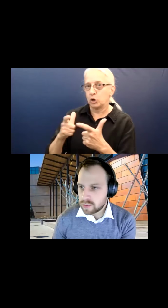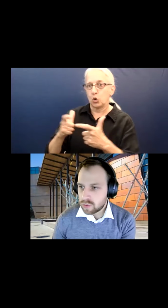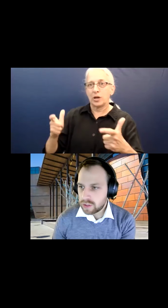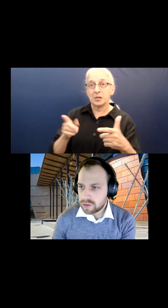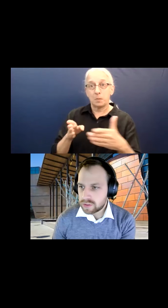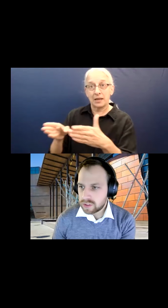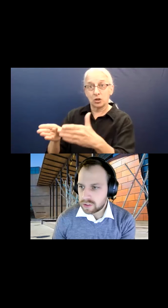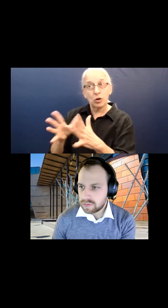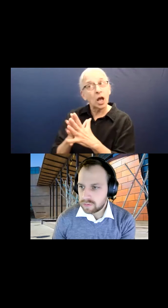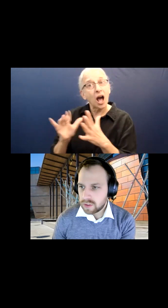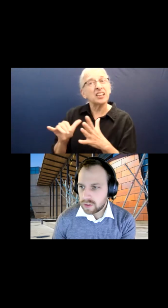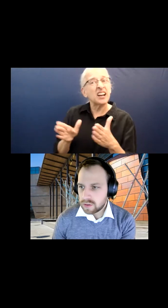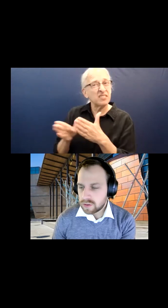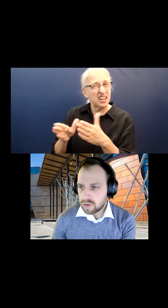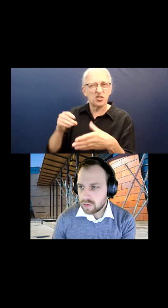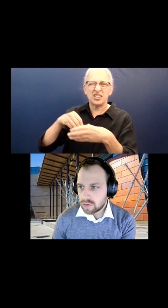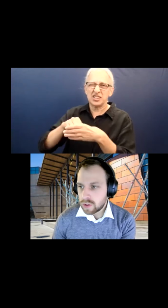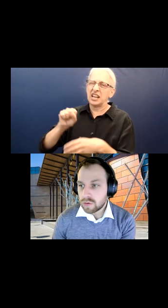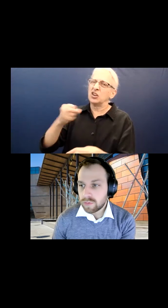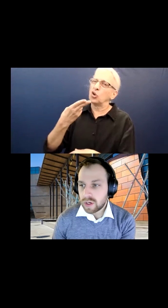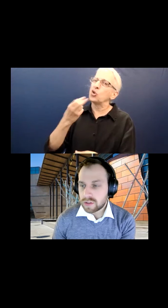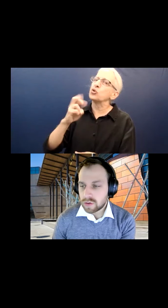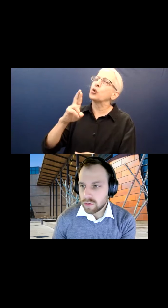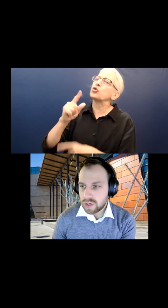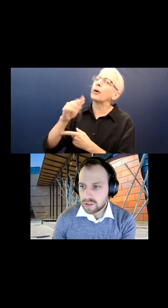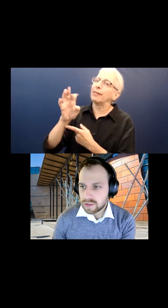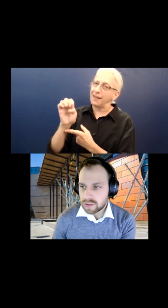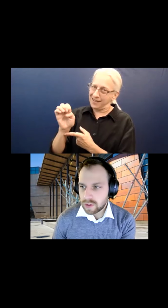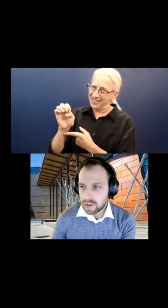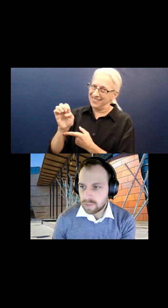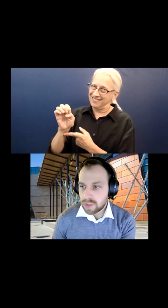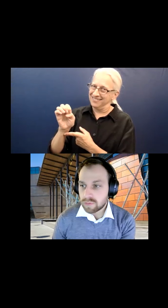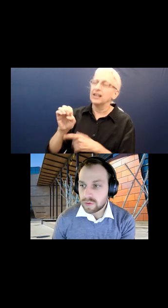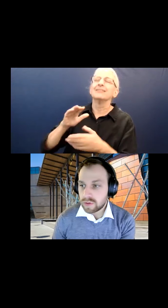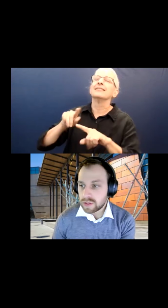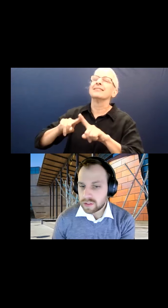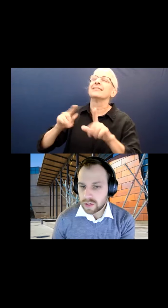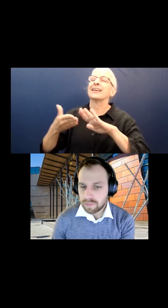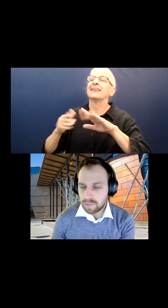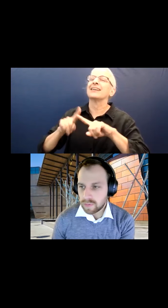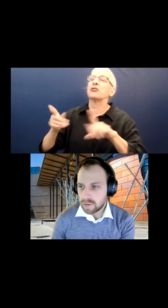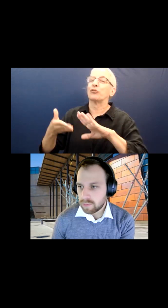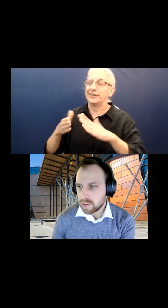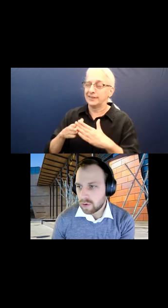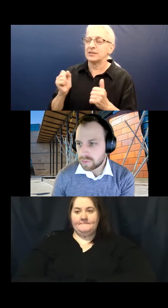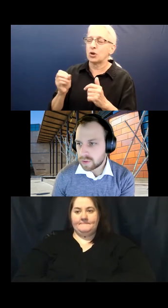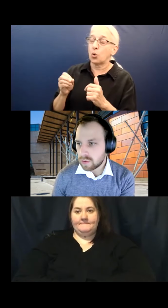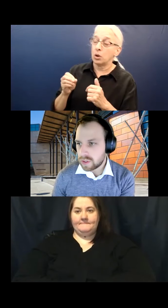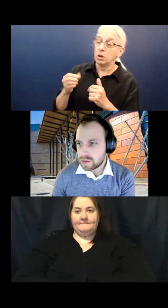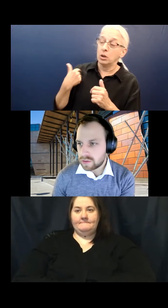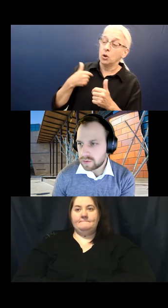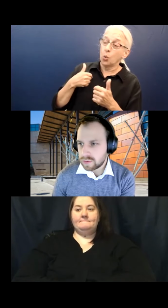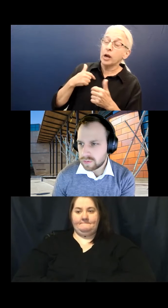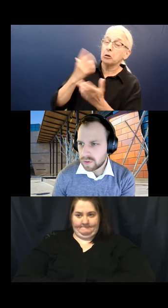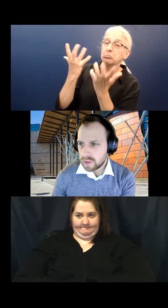actually in the shoreline jurisdiction. So code compliance and coordination is being reviewed at this time. But the ultimate goal